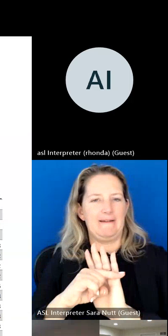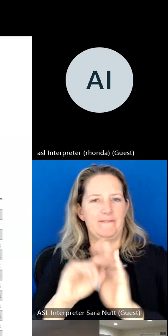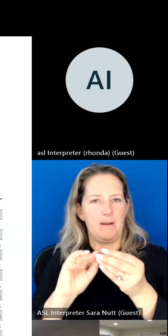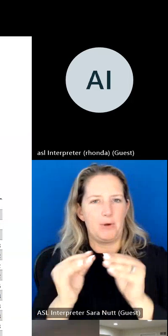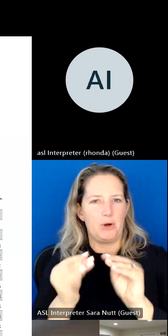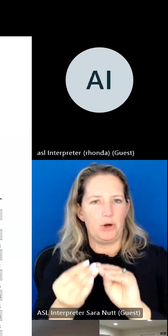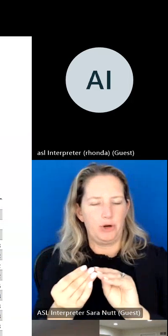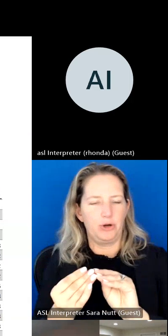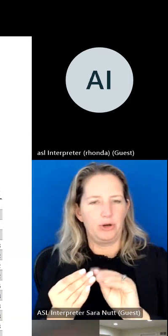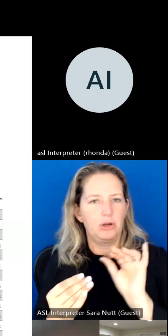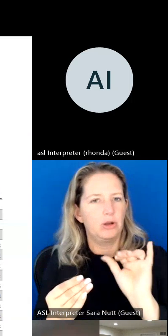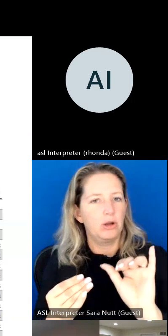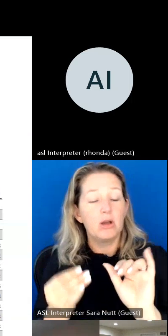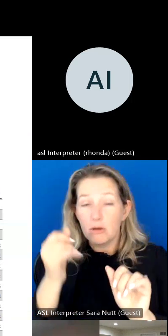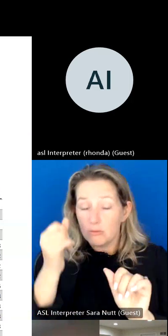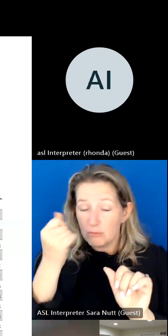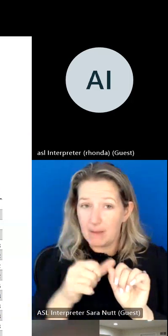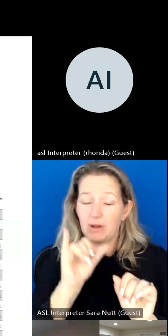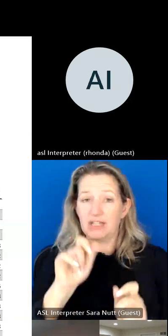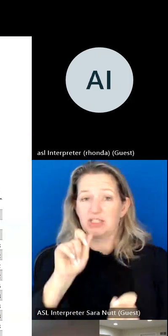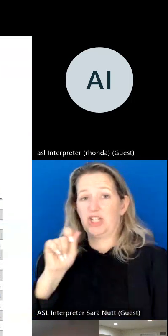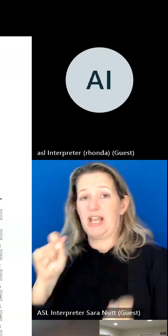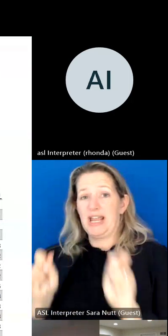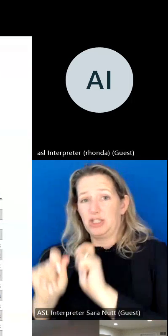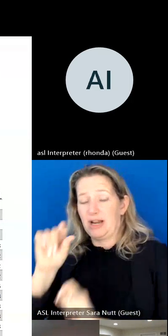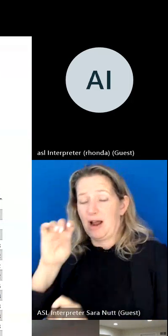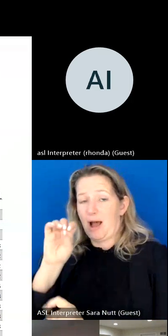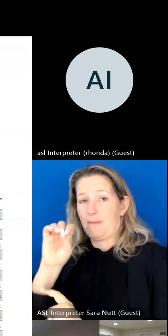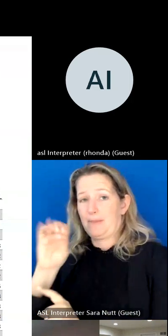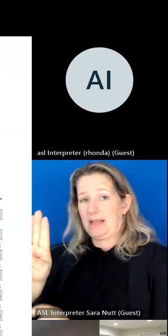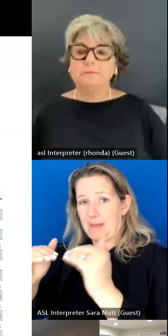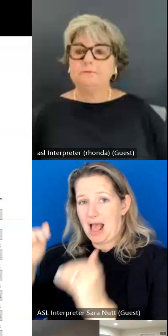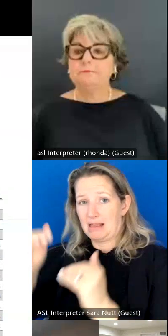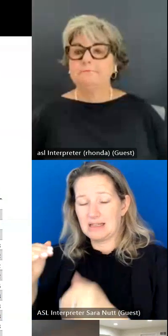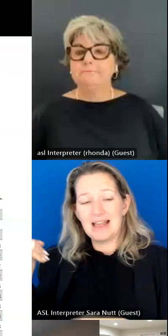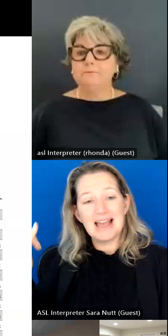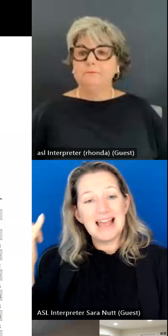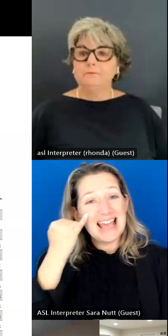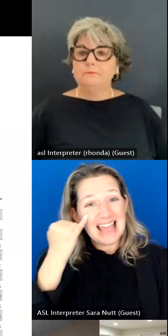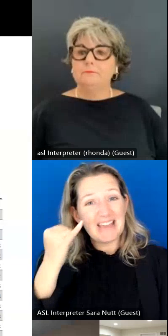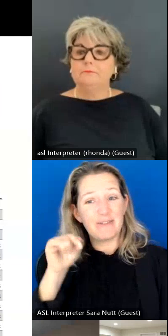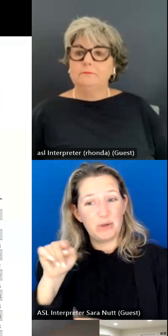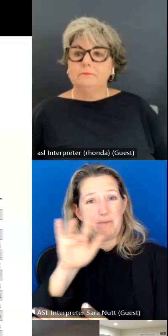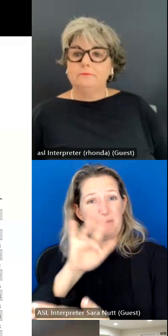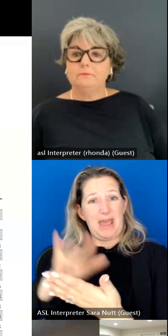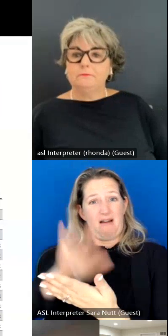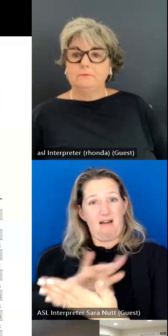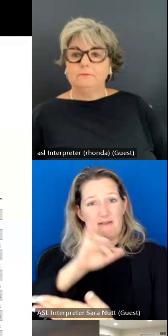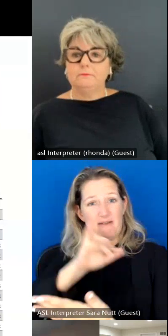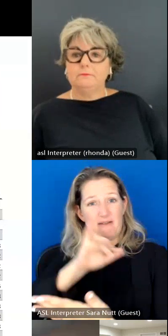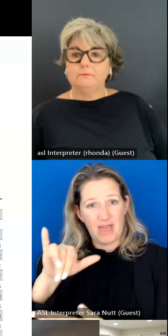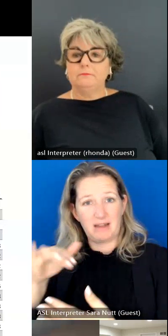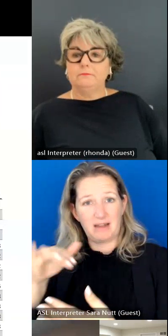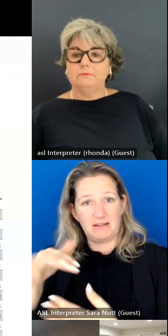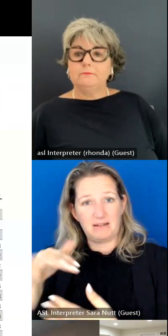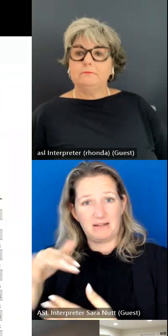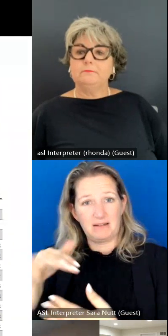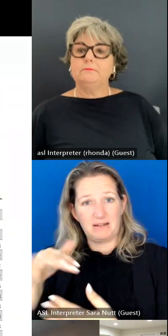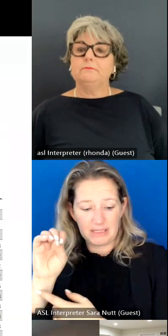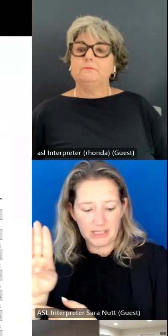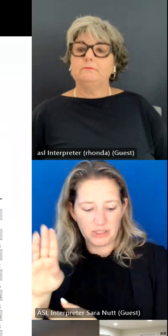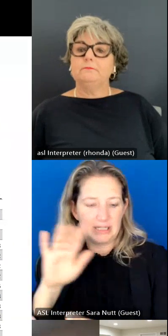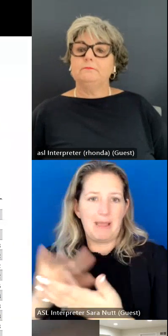you're looking at the change in obligated balances. When you liquidate an obligation, you pay it off, you reduce the obligation because you're paying